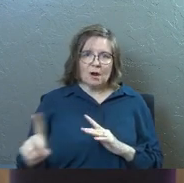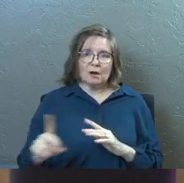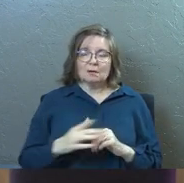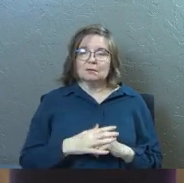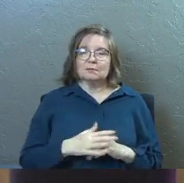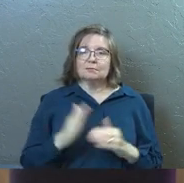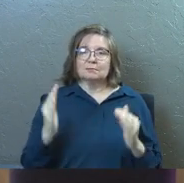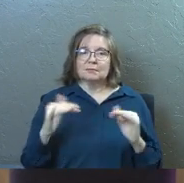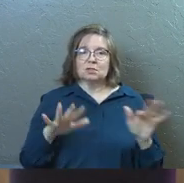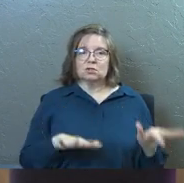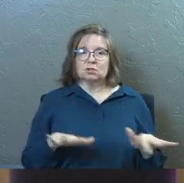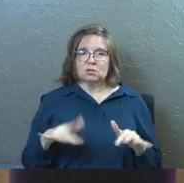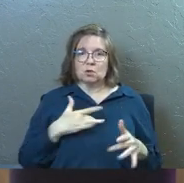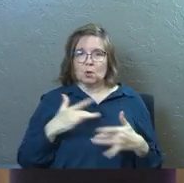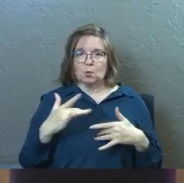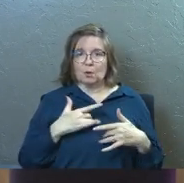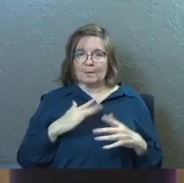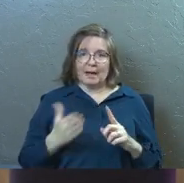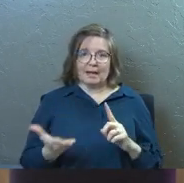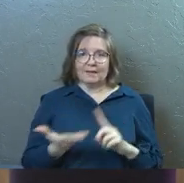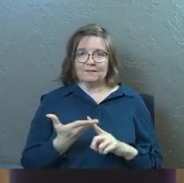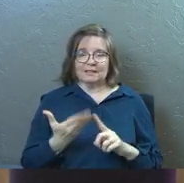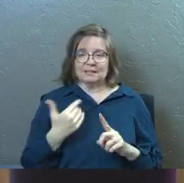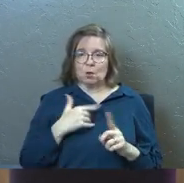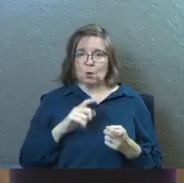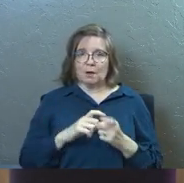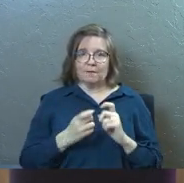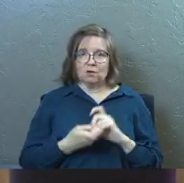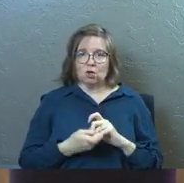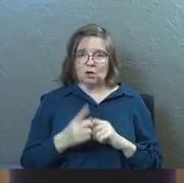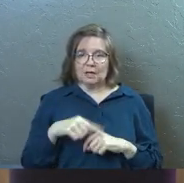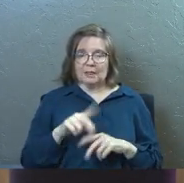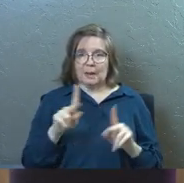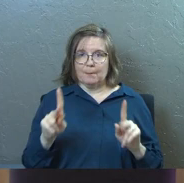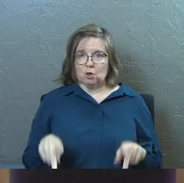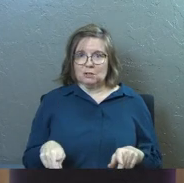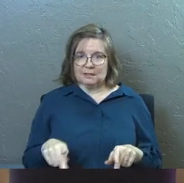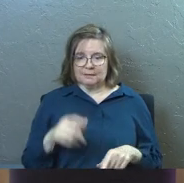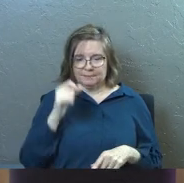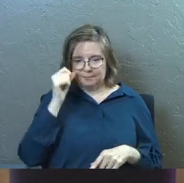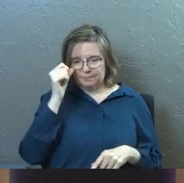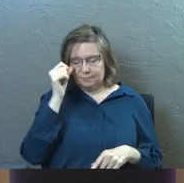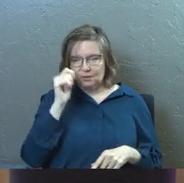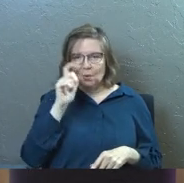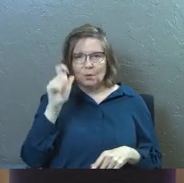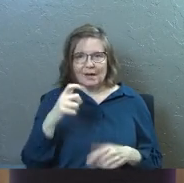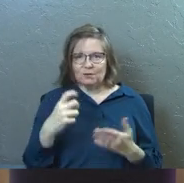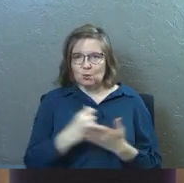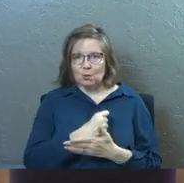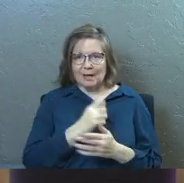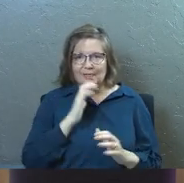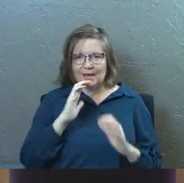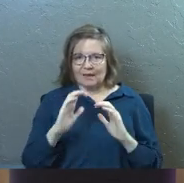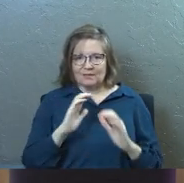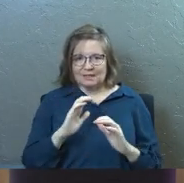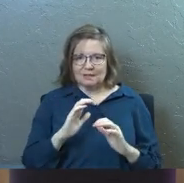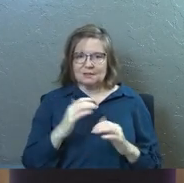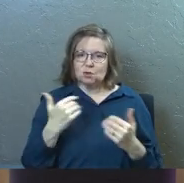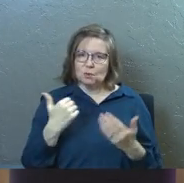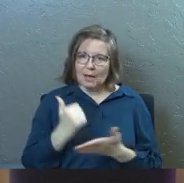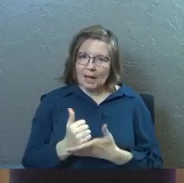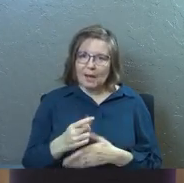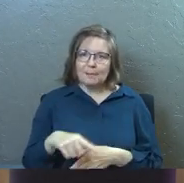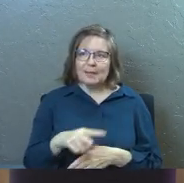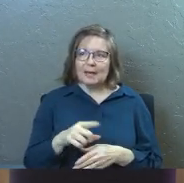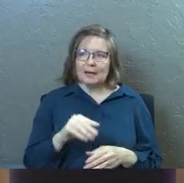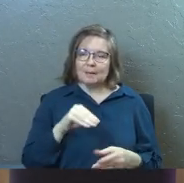Next, chill and don't worry about convincing or converting the person. You don't have to win the conversation. Just help